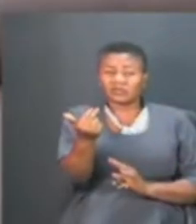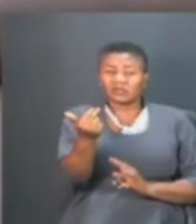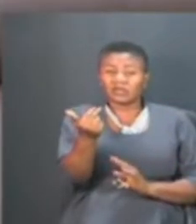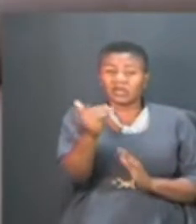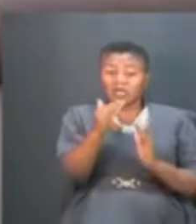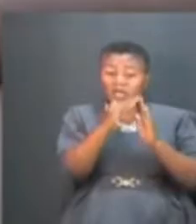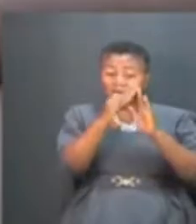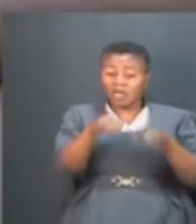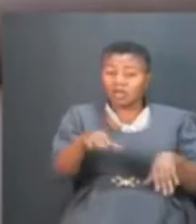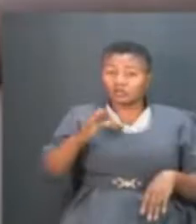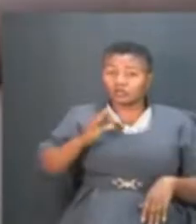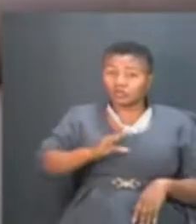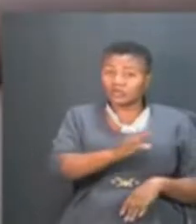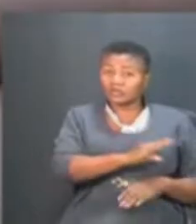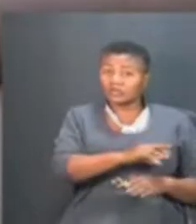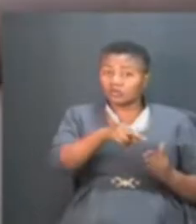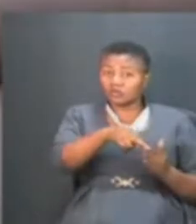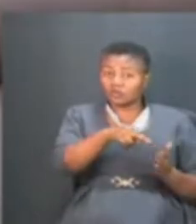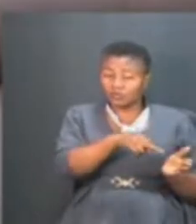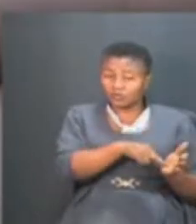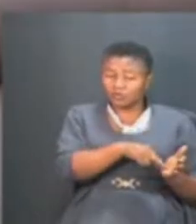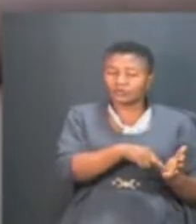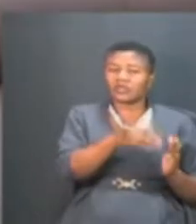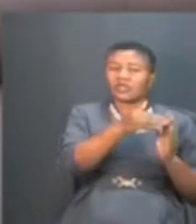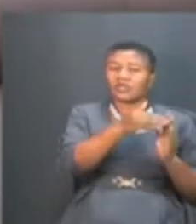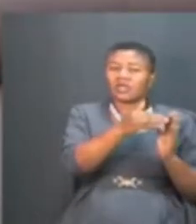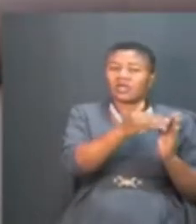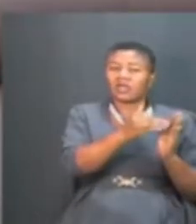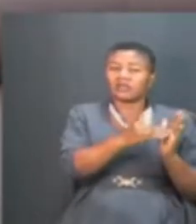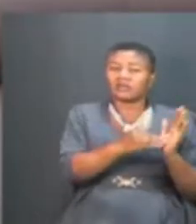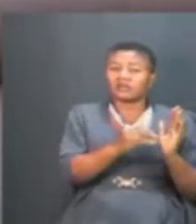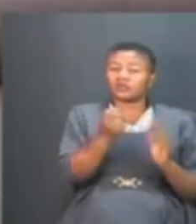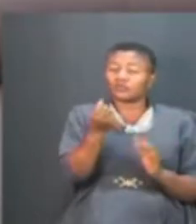report. Item 12,